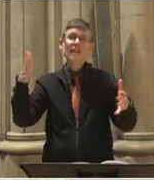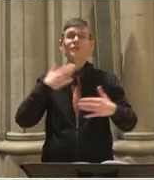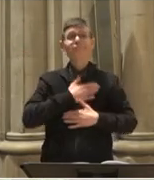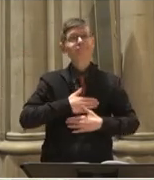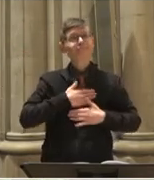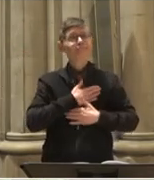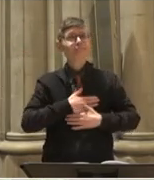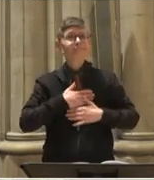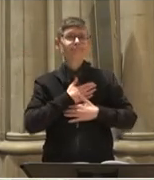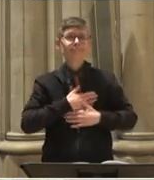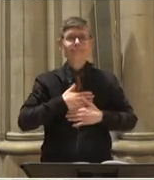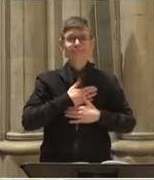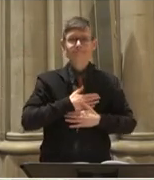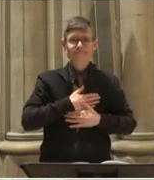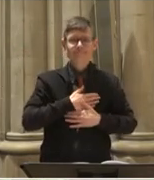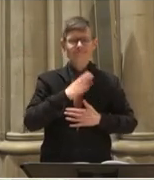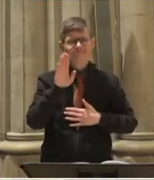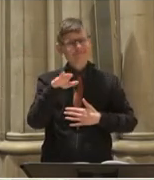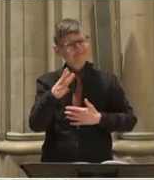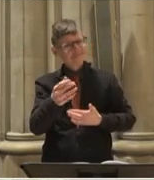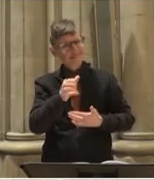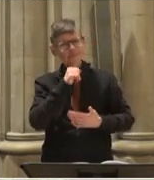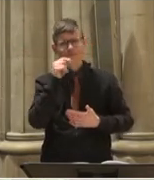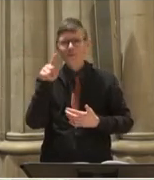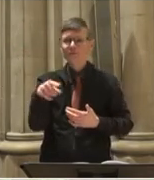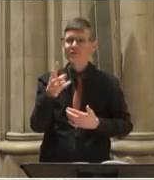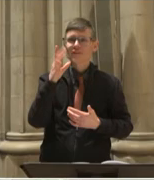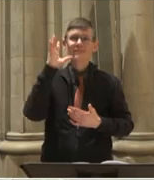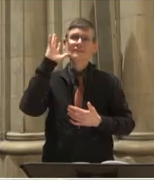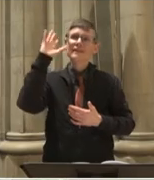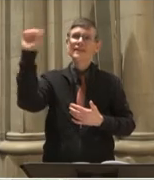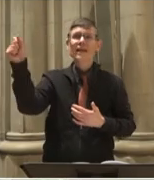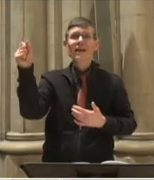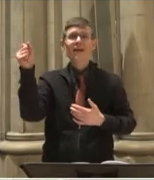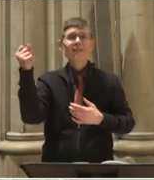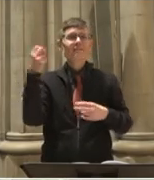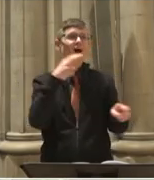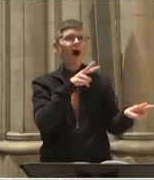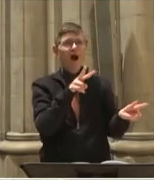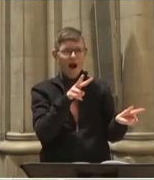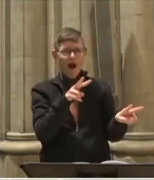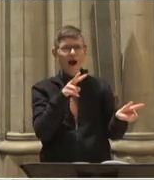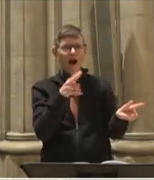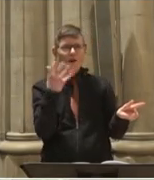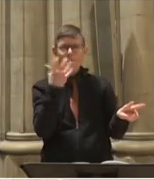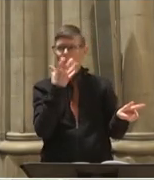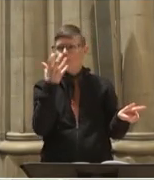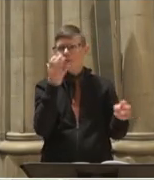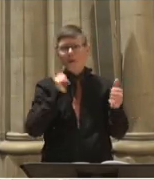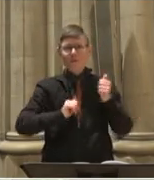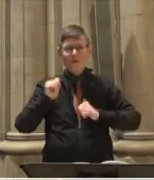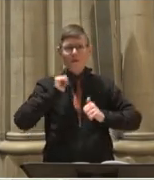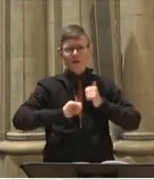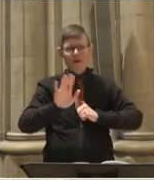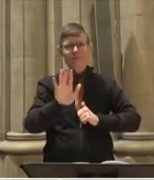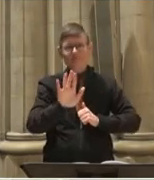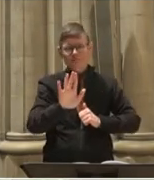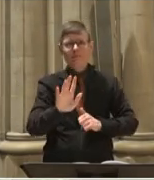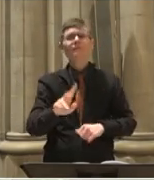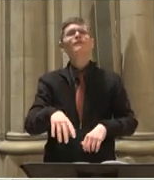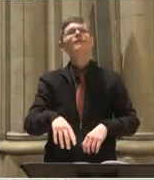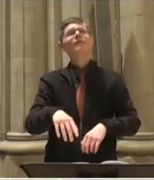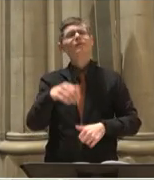entertained. Leave not simply admiring the performance, but leave